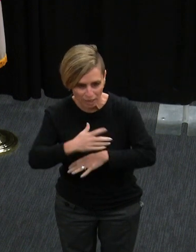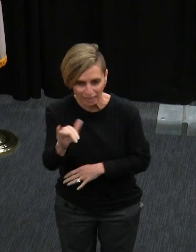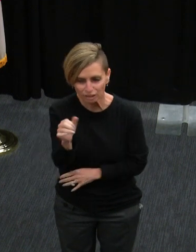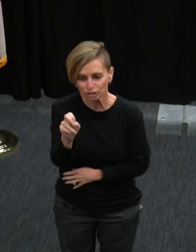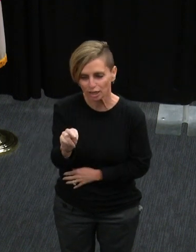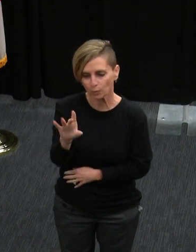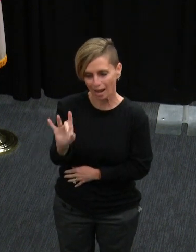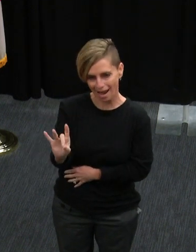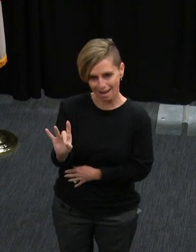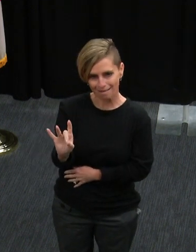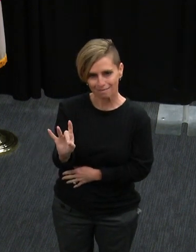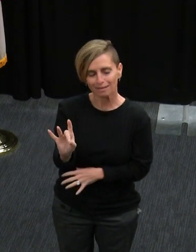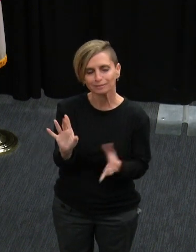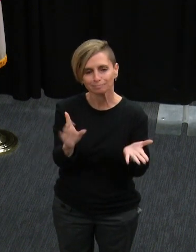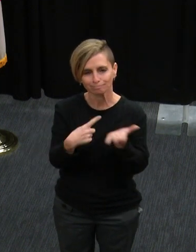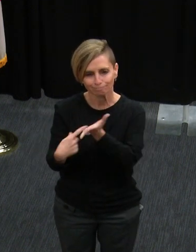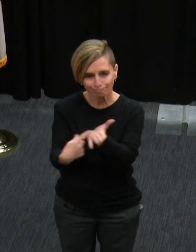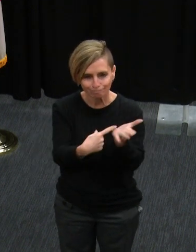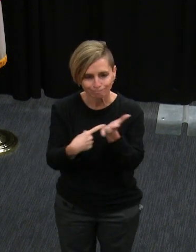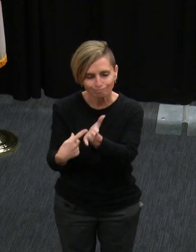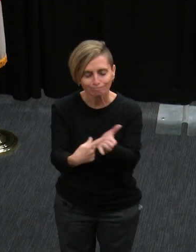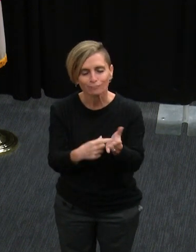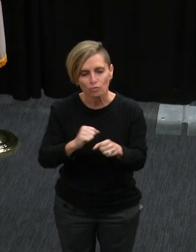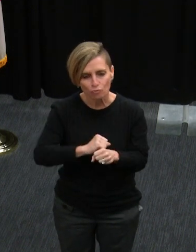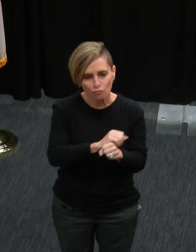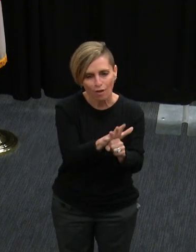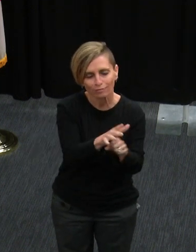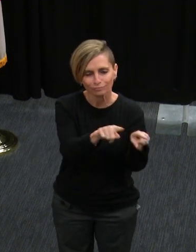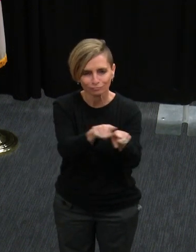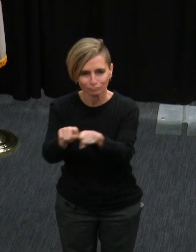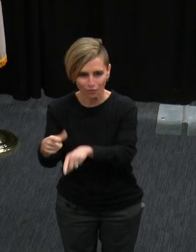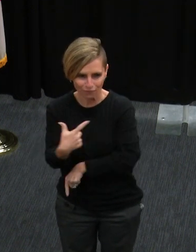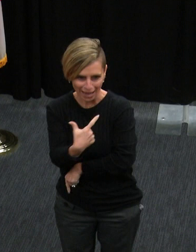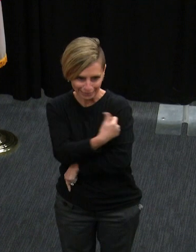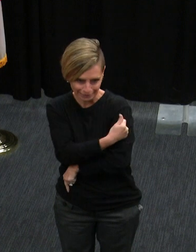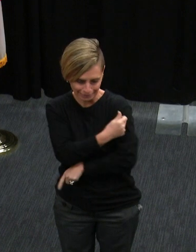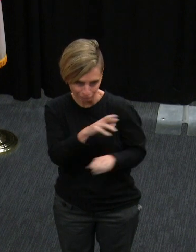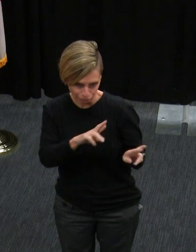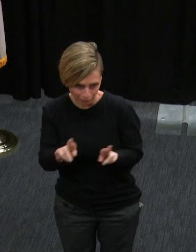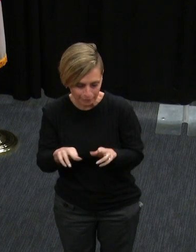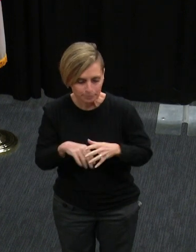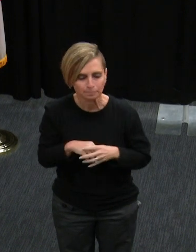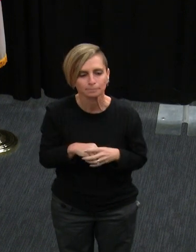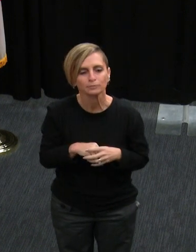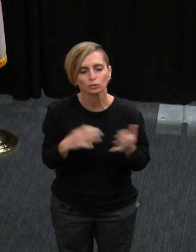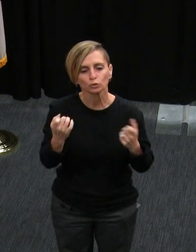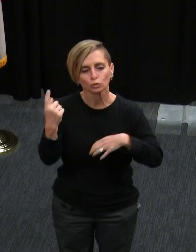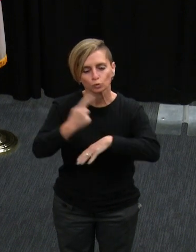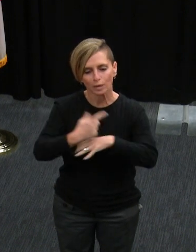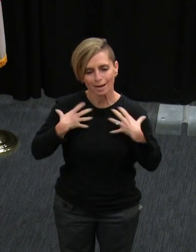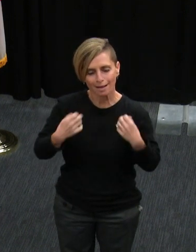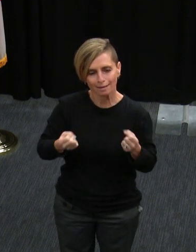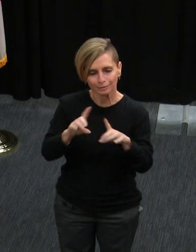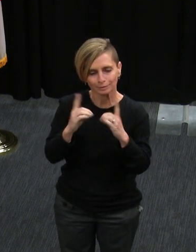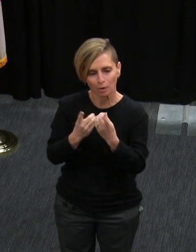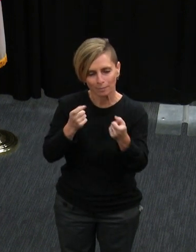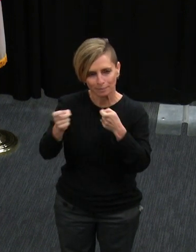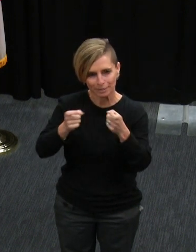on both the coronavirus and the vaccine rollout. With me today is Clint Sperber, Health Department